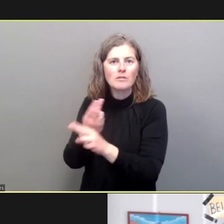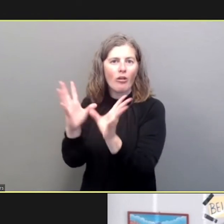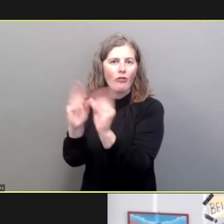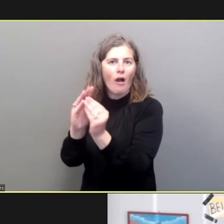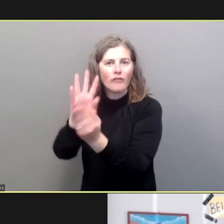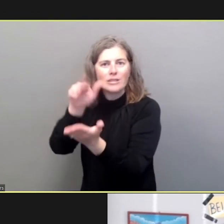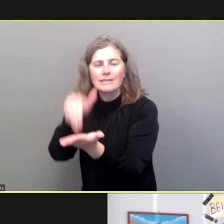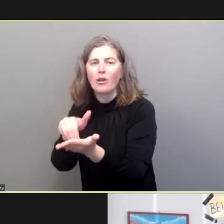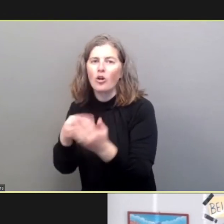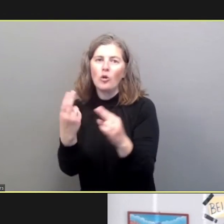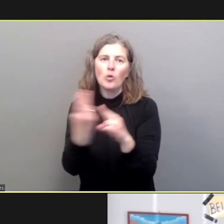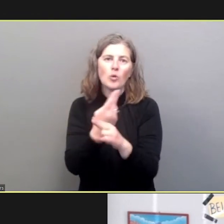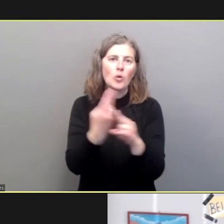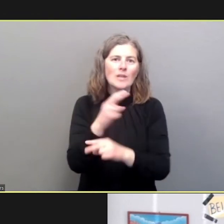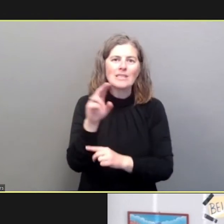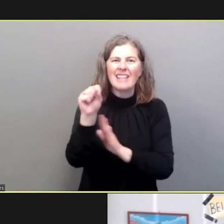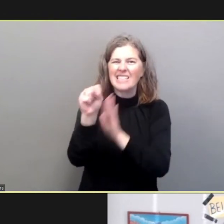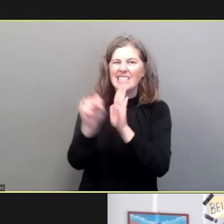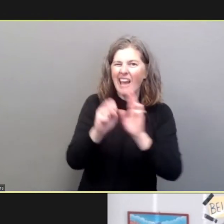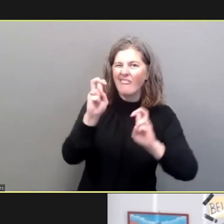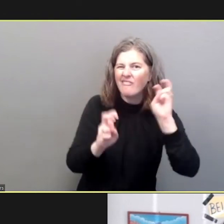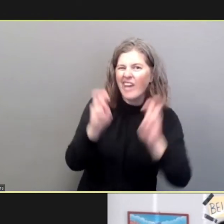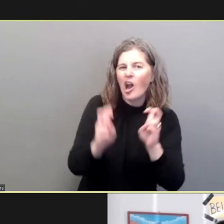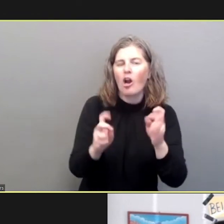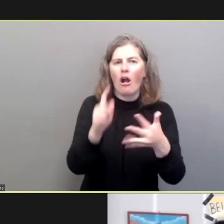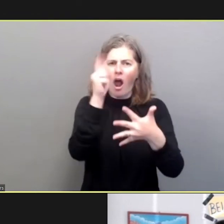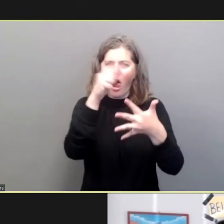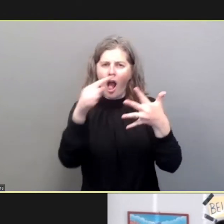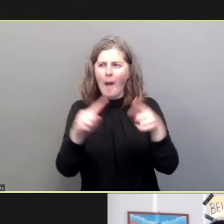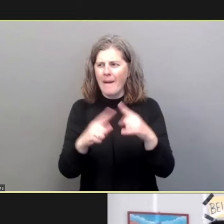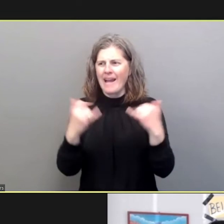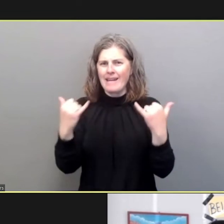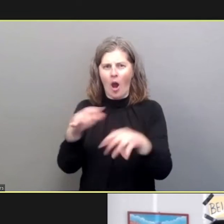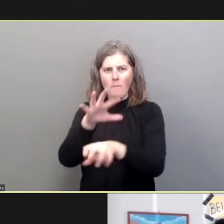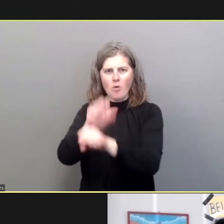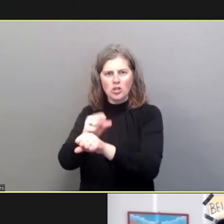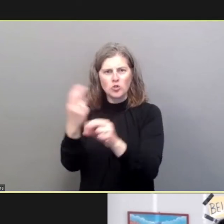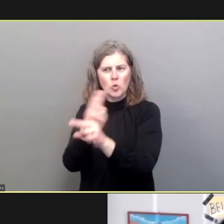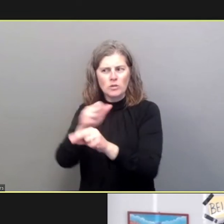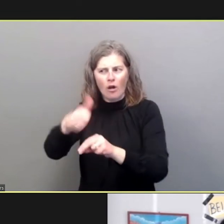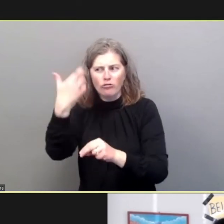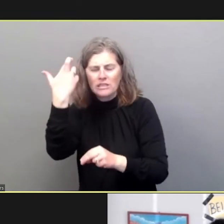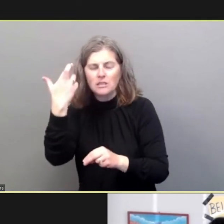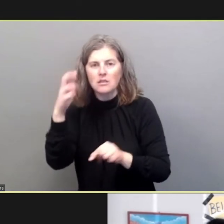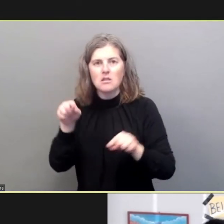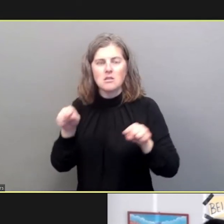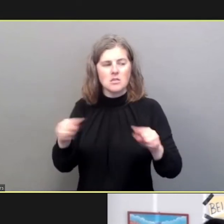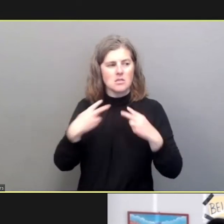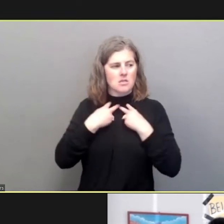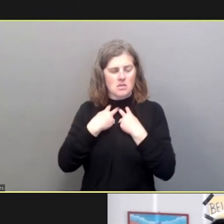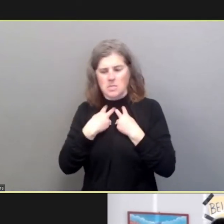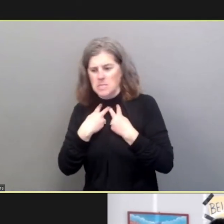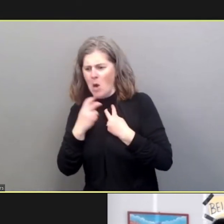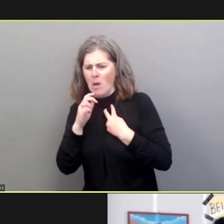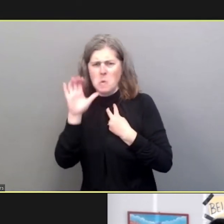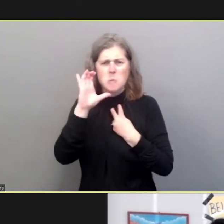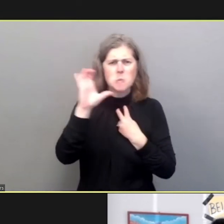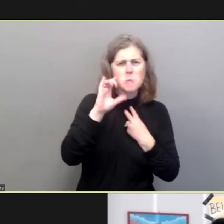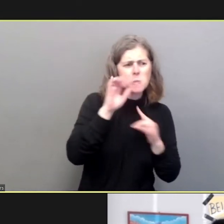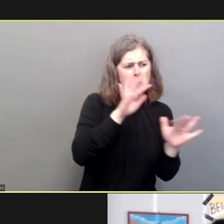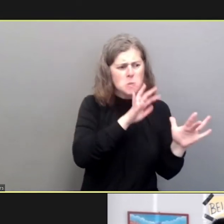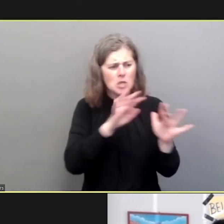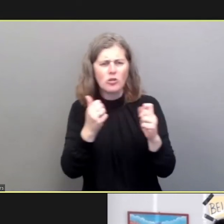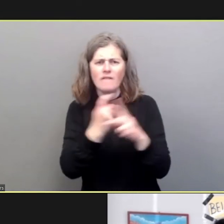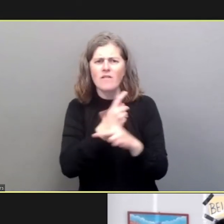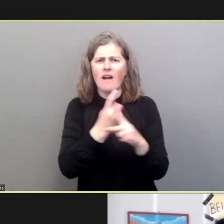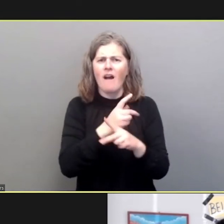all around the state, and now those are being utilized. So we actually are looking, we have been working and finding